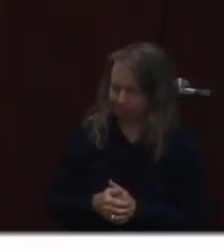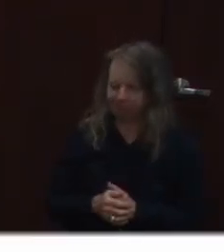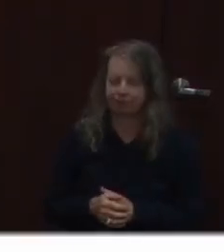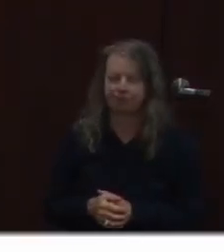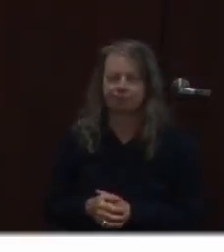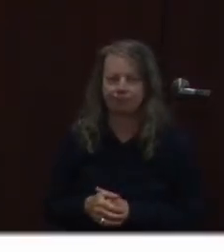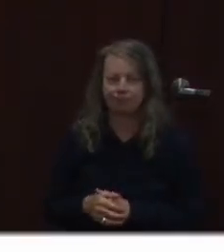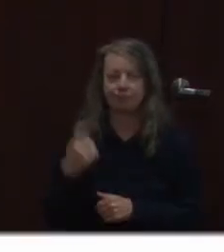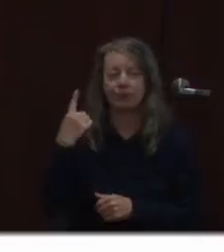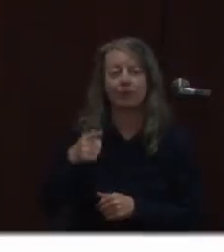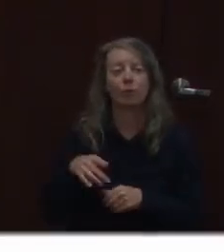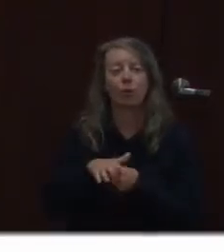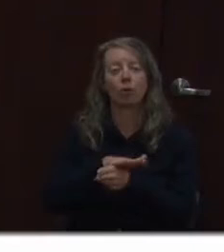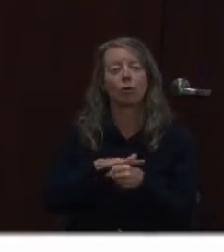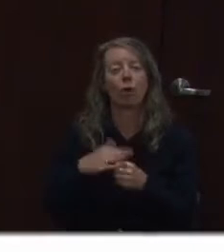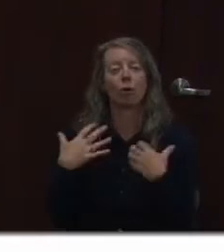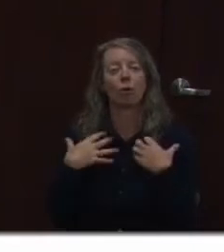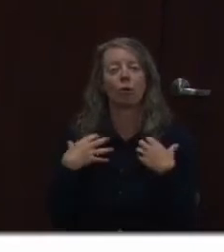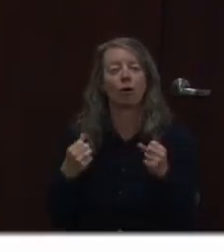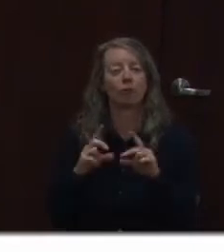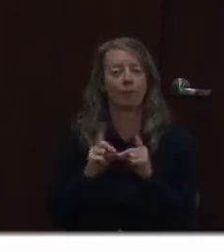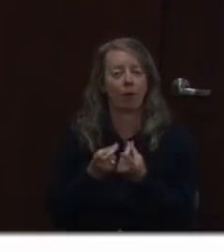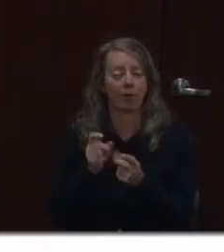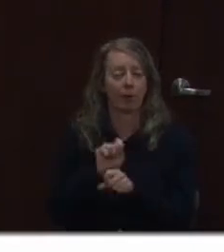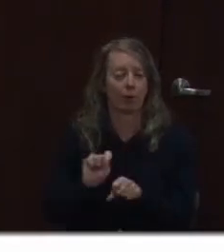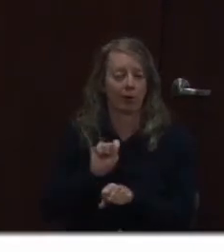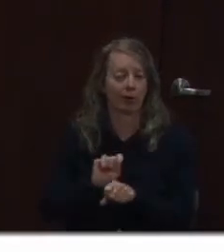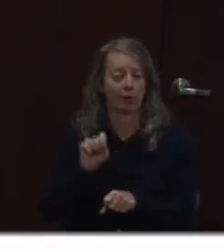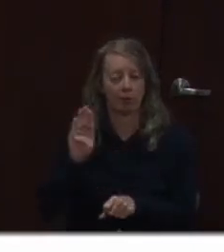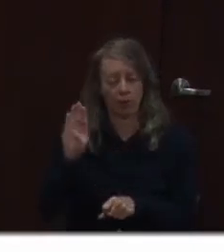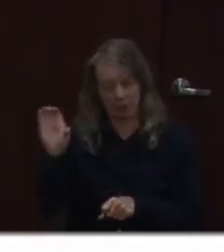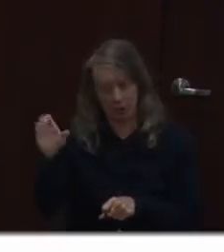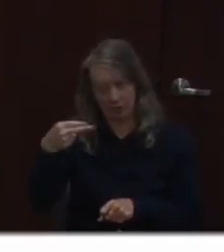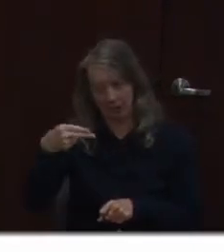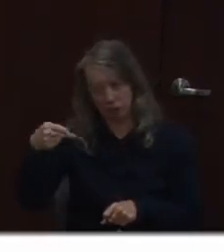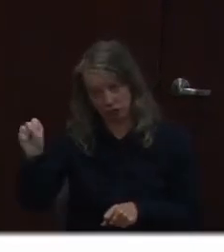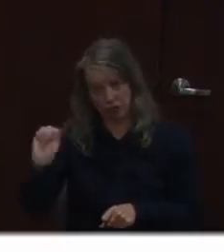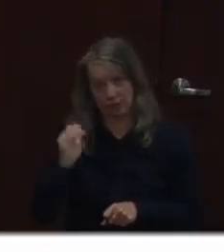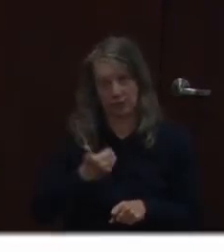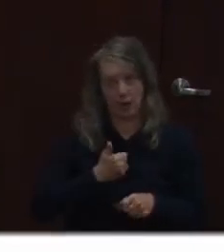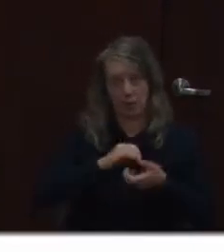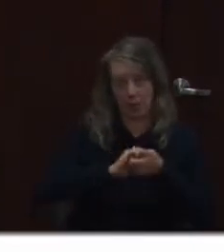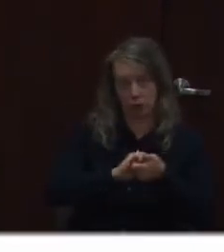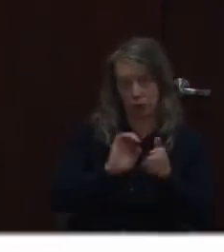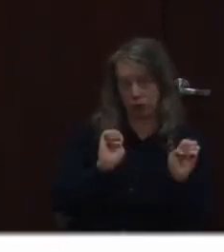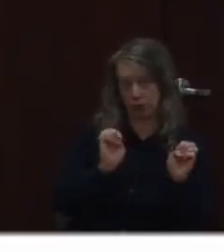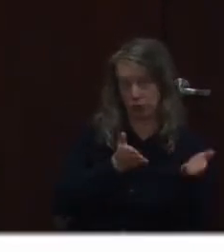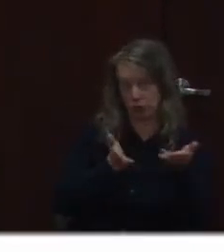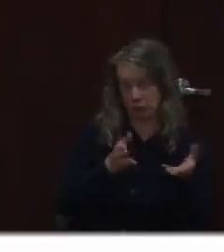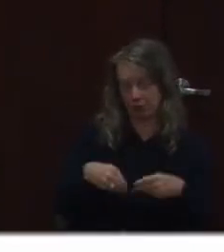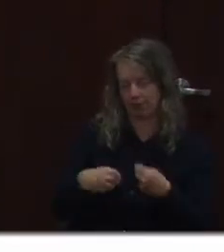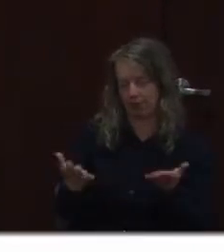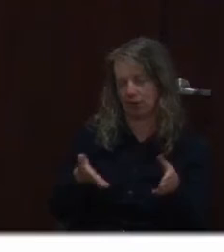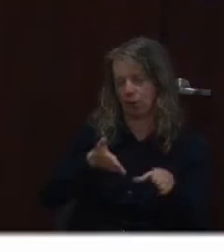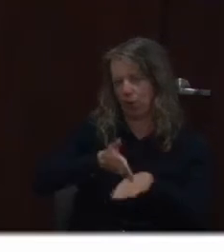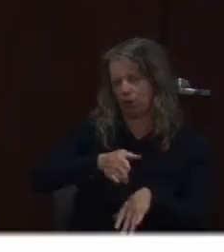And so for our local health department efforts, Buncombe County HHS and our partners at Emergency Services have administered over